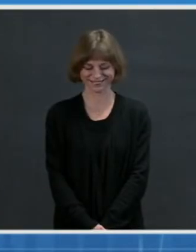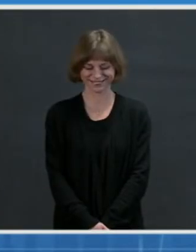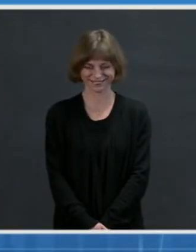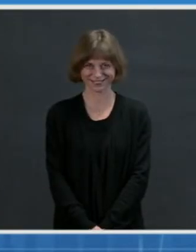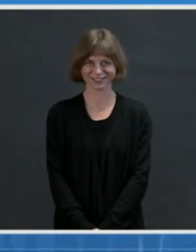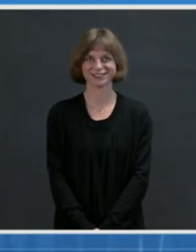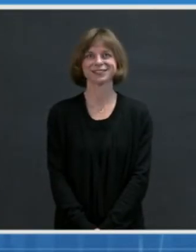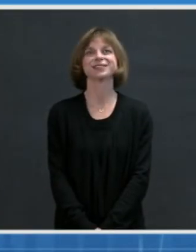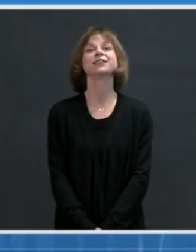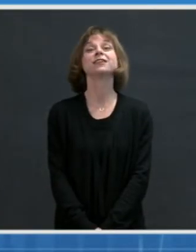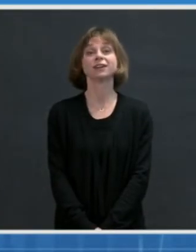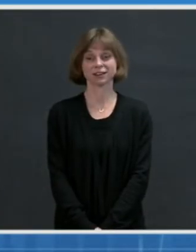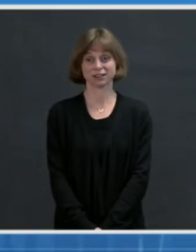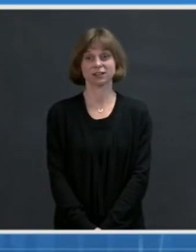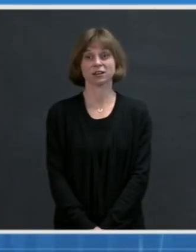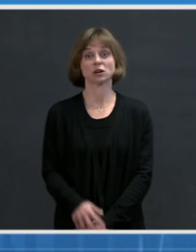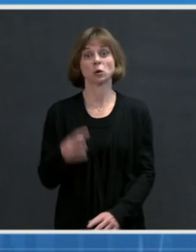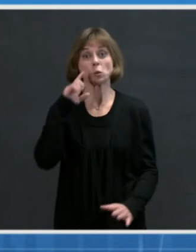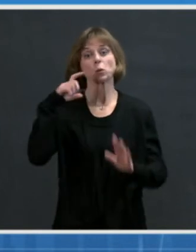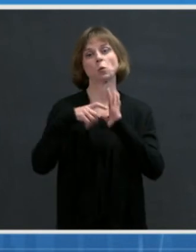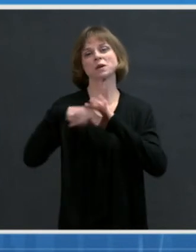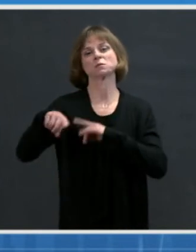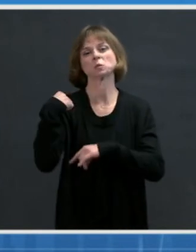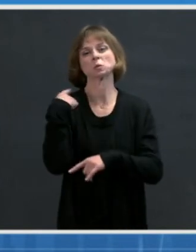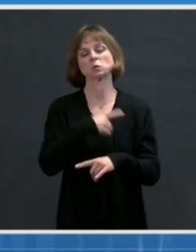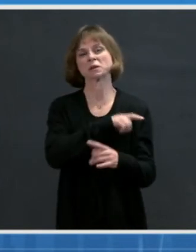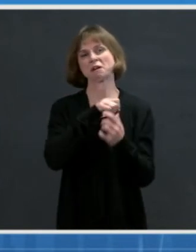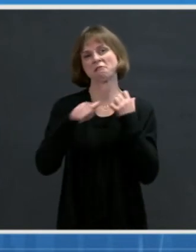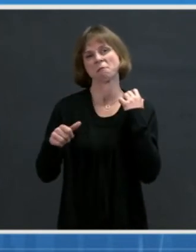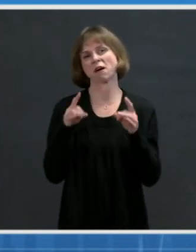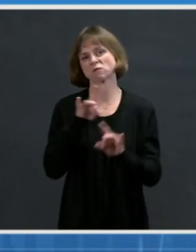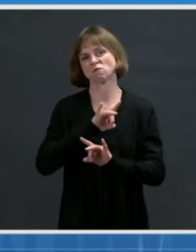by acknowledging that we have passed a grim milestone in this pandemic.